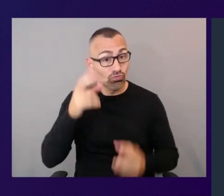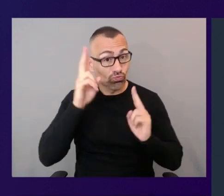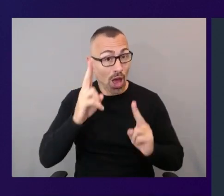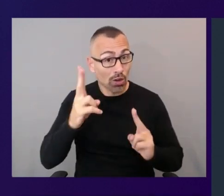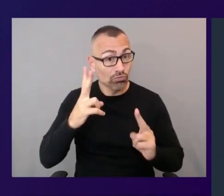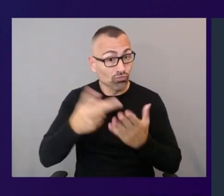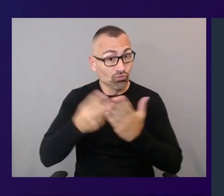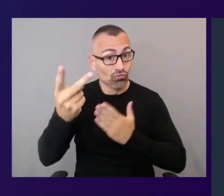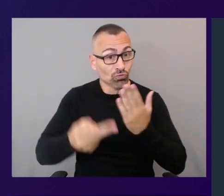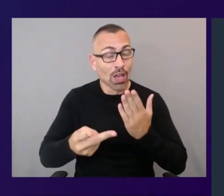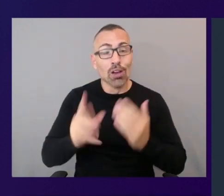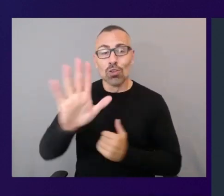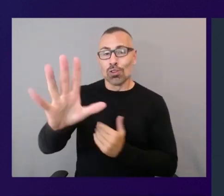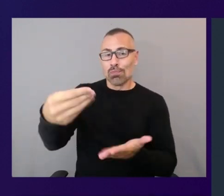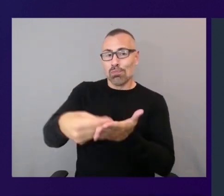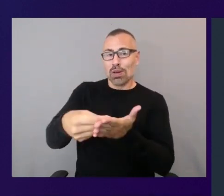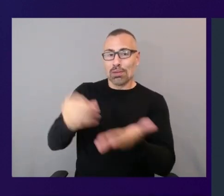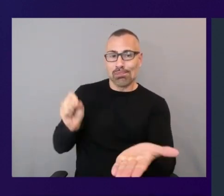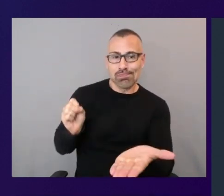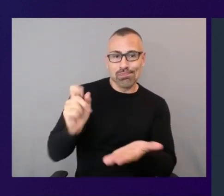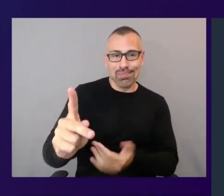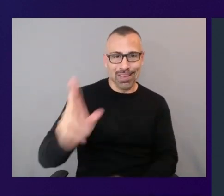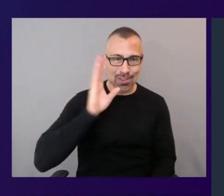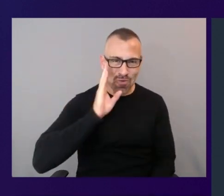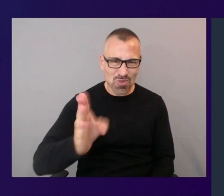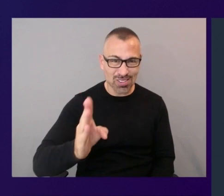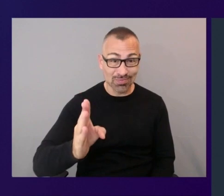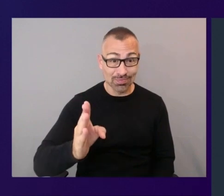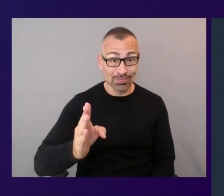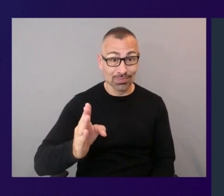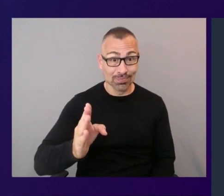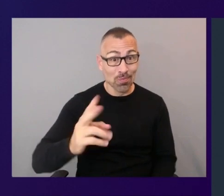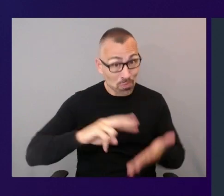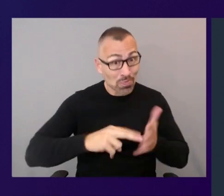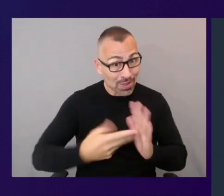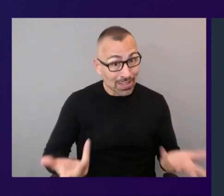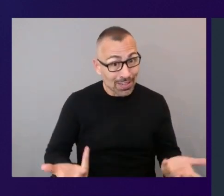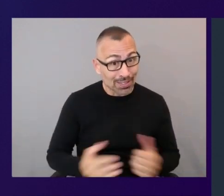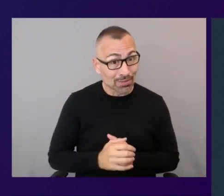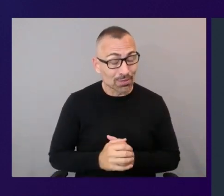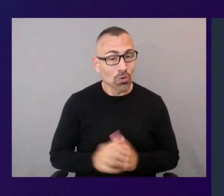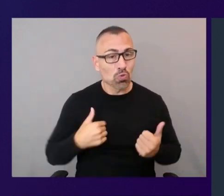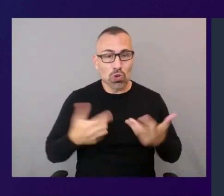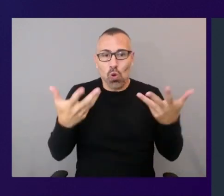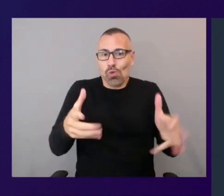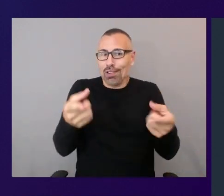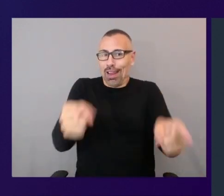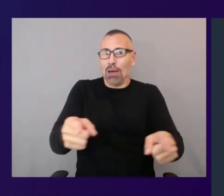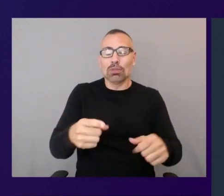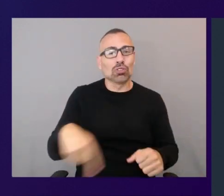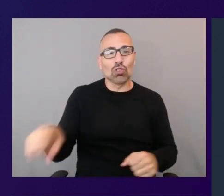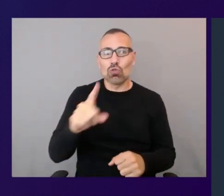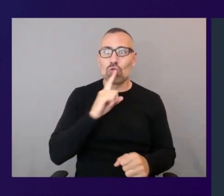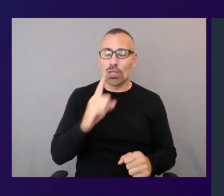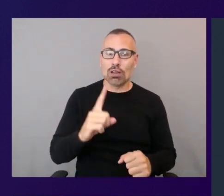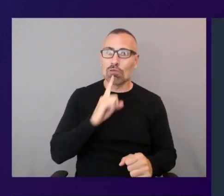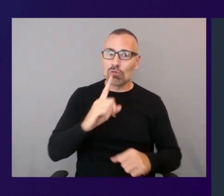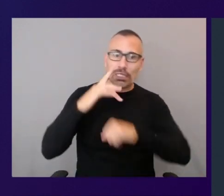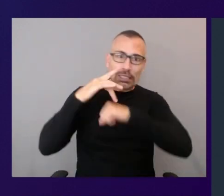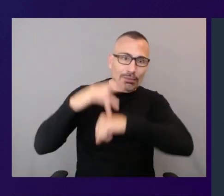back. And we mean it. Now, that's not a position that we want to be in, so we obsess about availability. We obsess